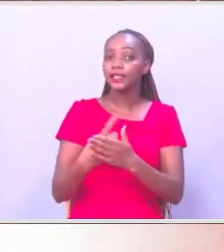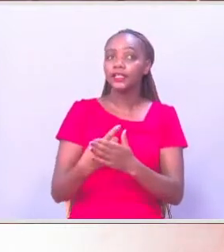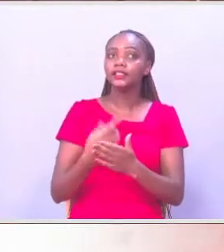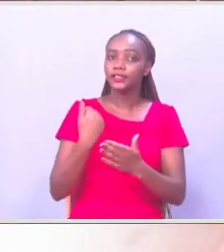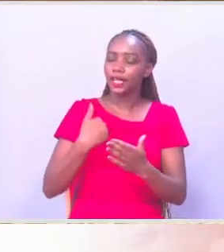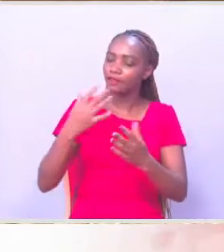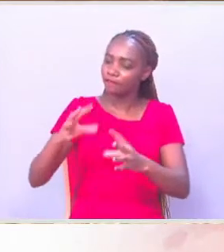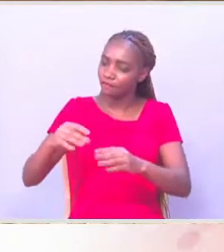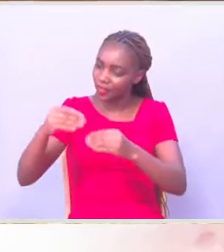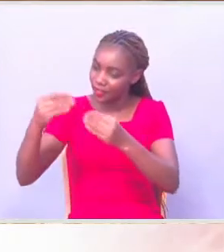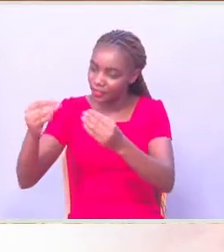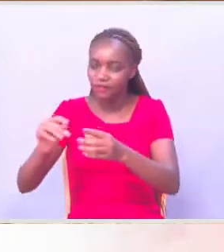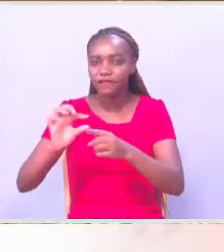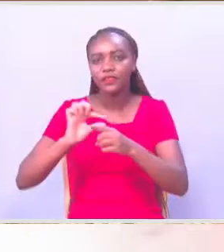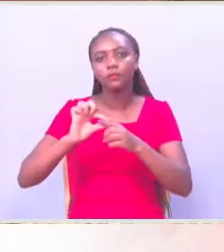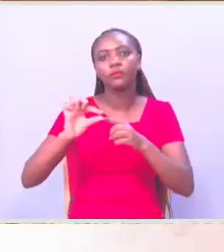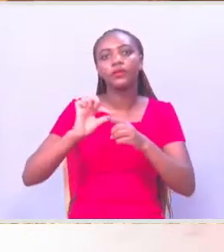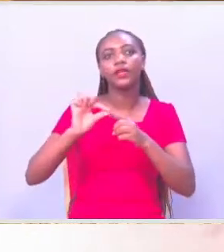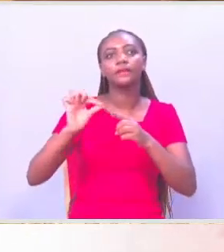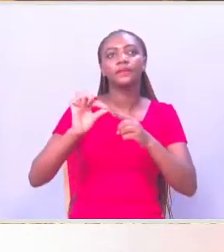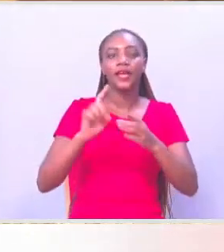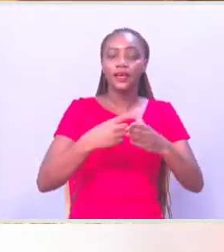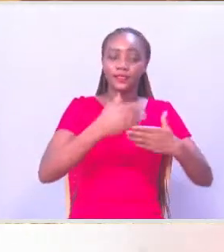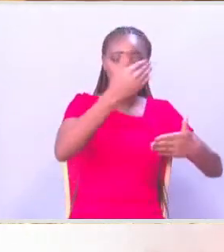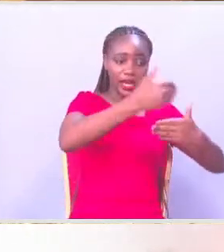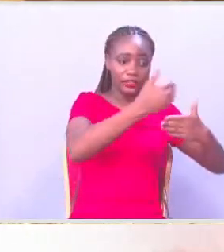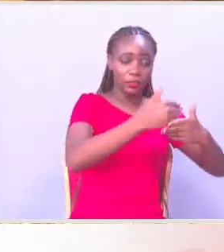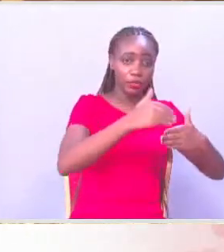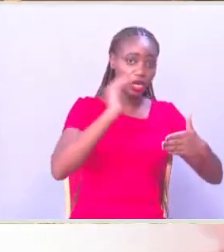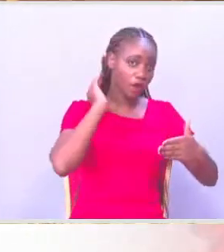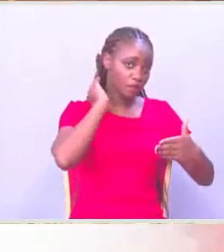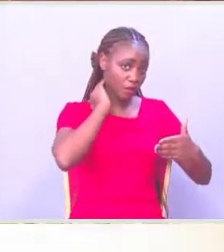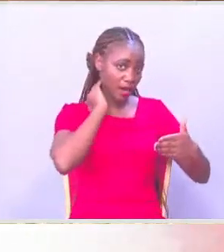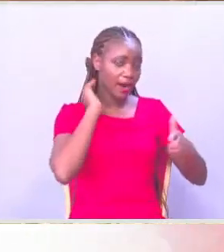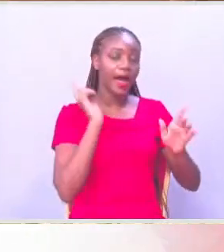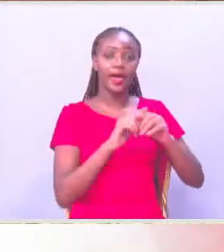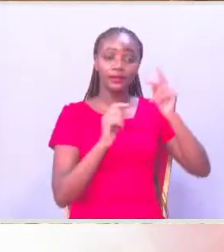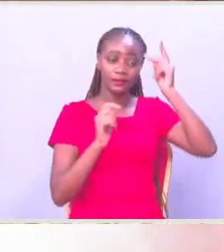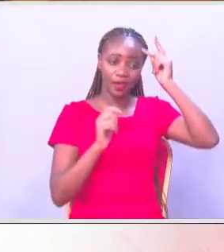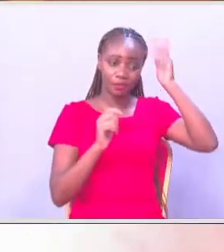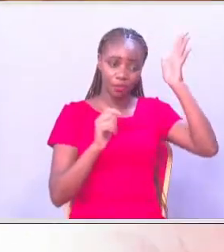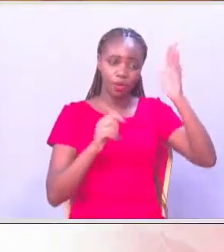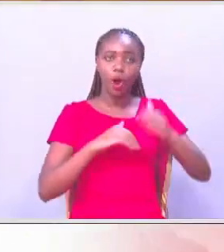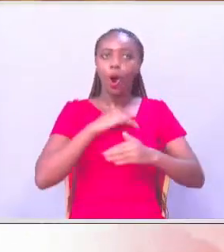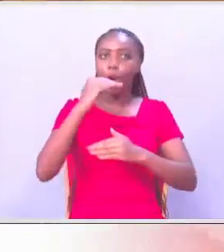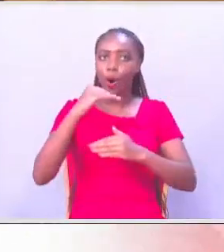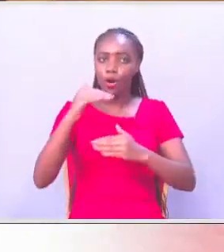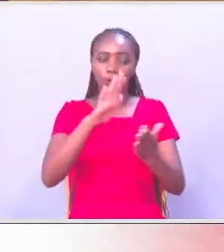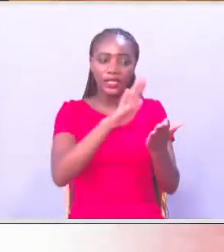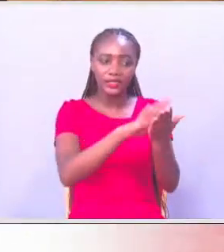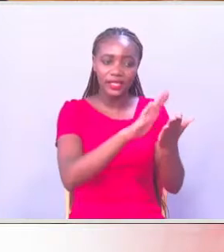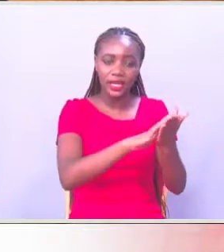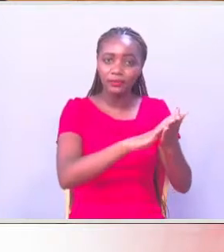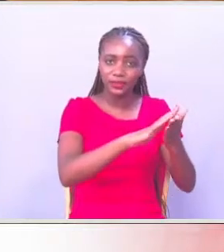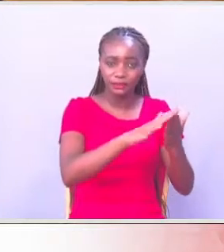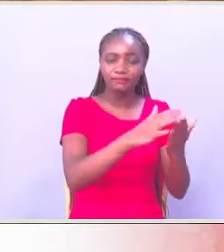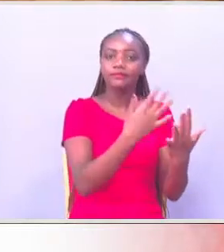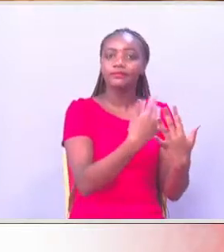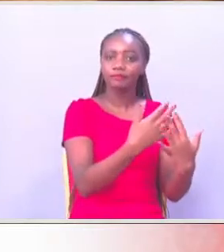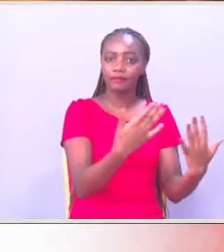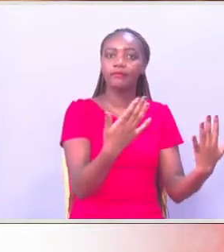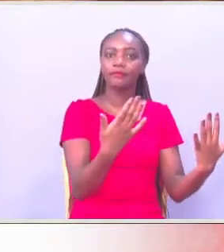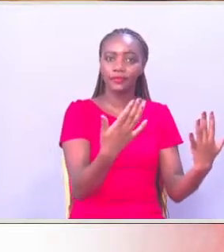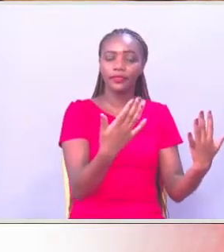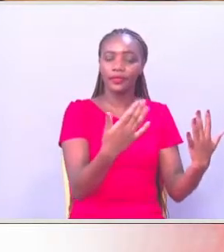Ninawapelekea risasi. At the border of Murang'a and Kiambu, Nyaga always released some weapons to the militant African